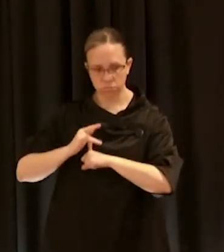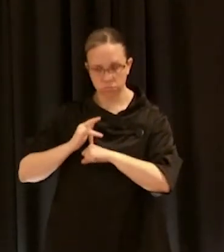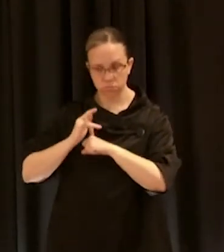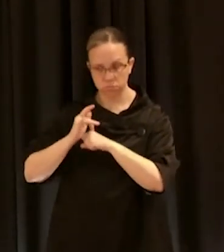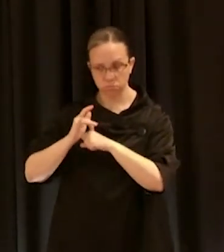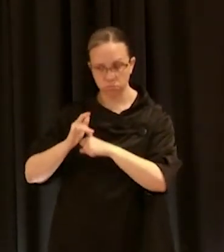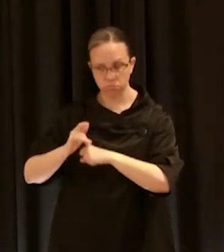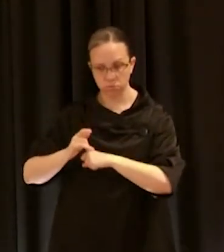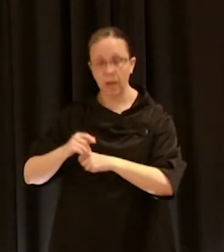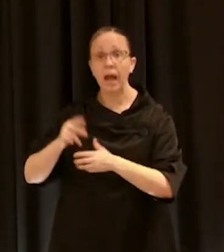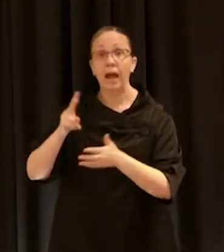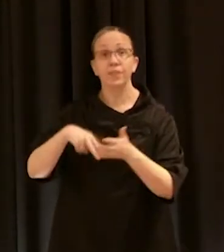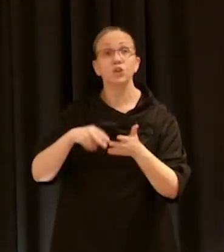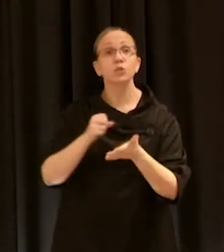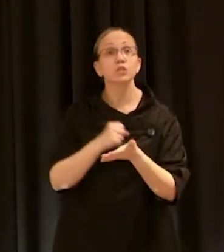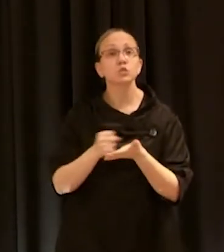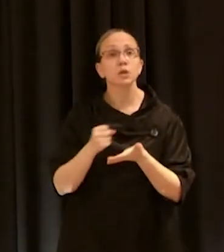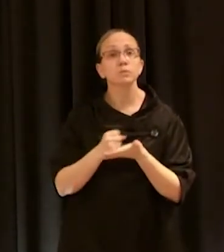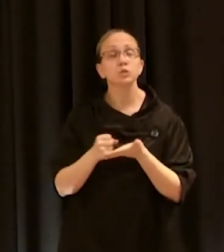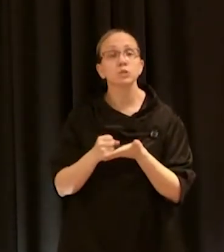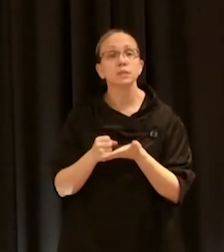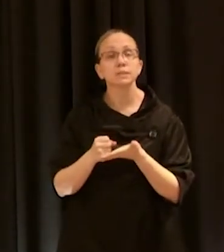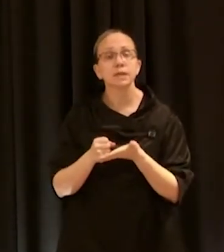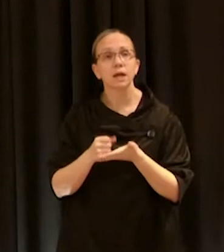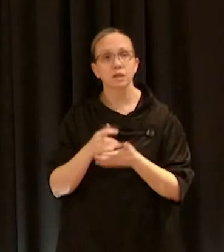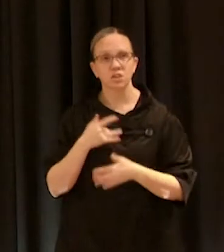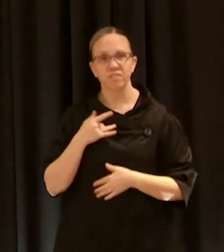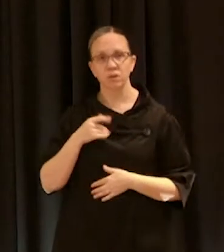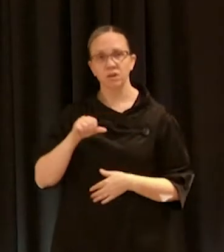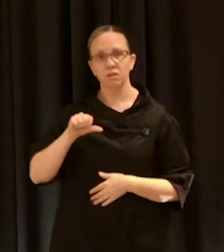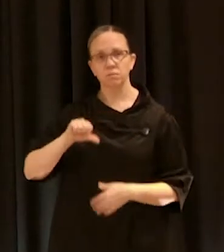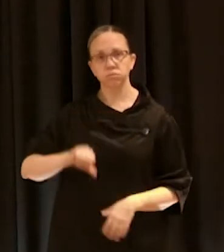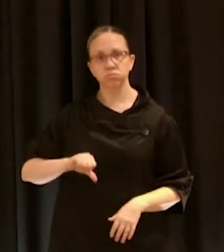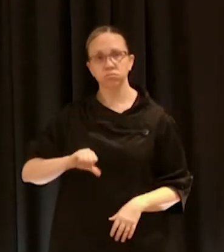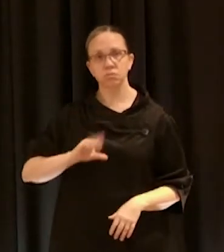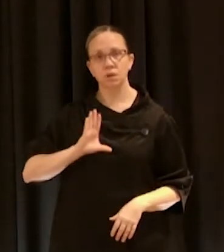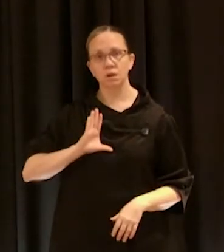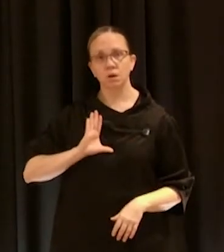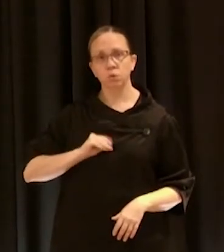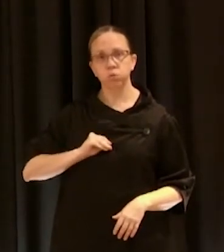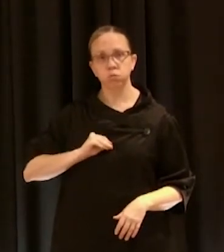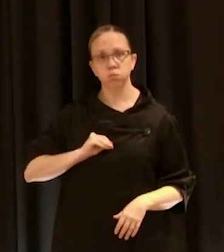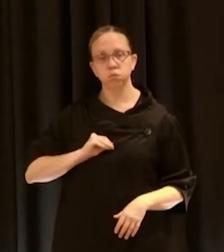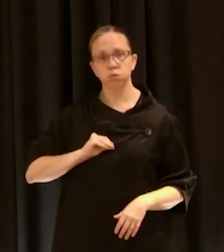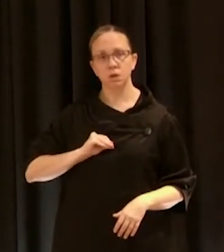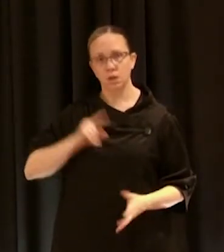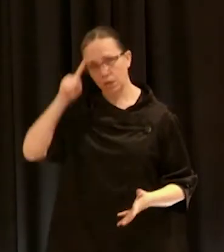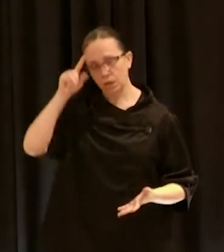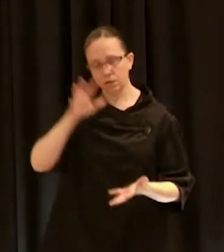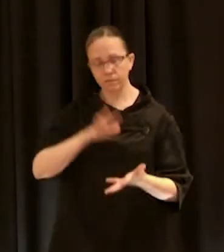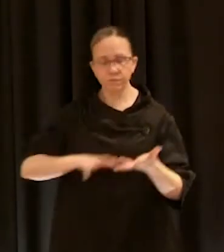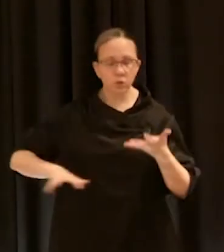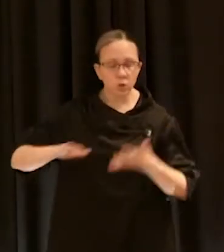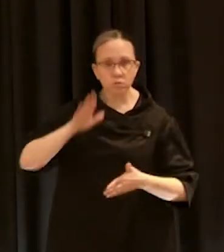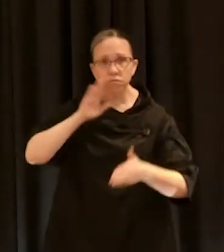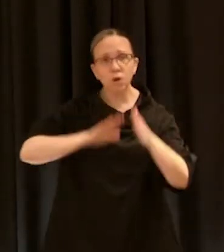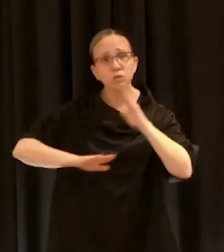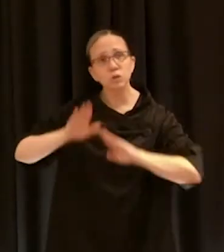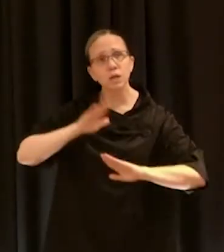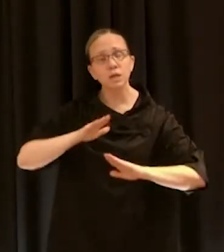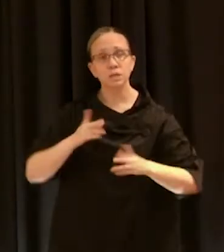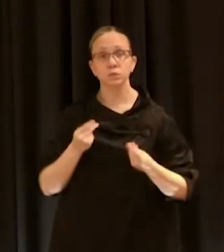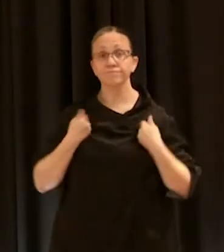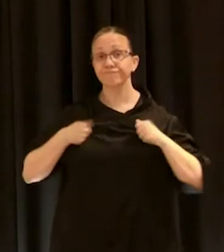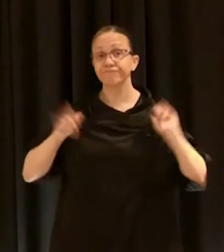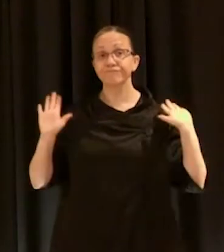And then you read scriptures like I just read to you, and you feel condemned, you feel beat down, confused, aggravated. So you just